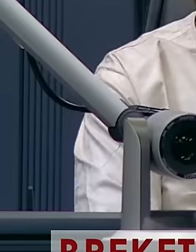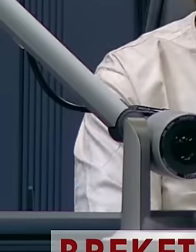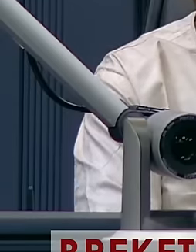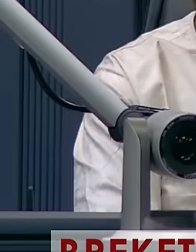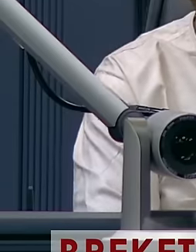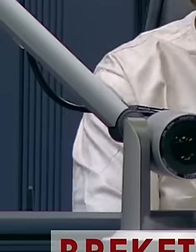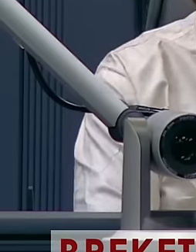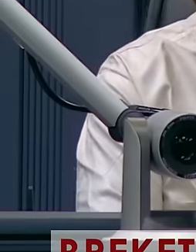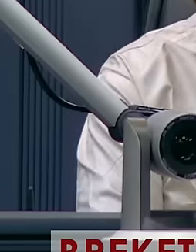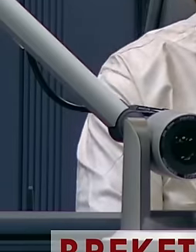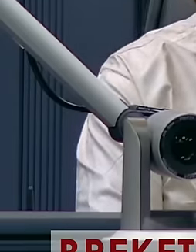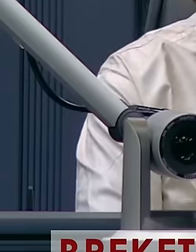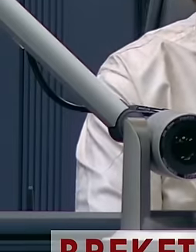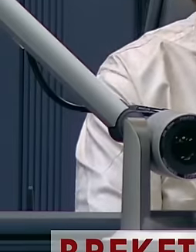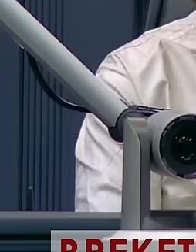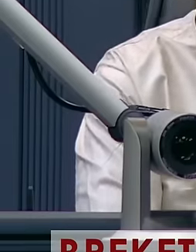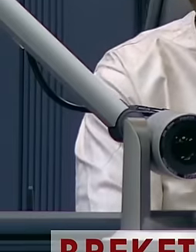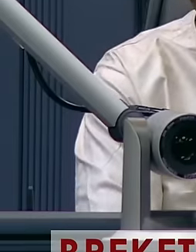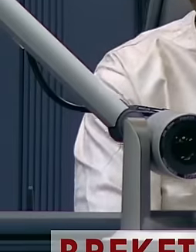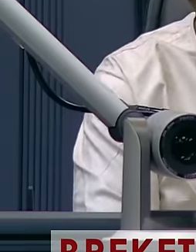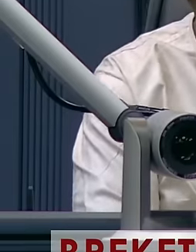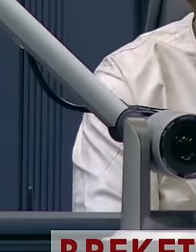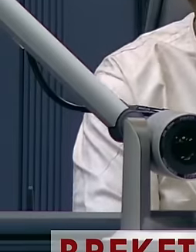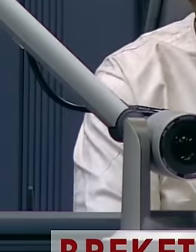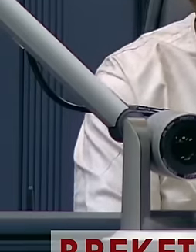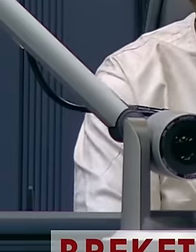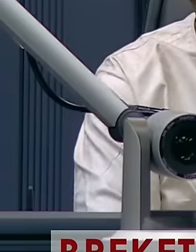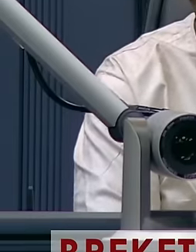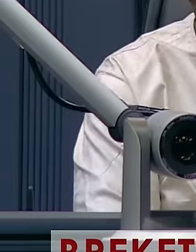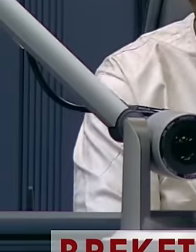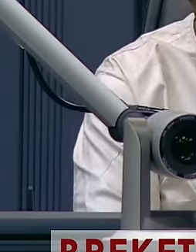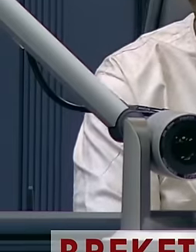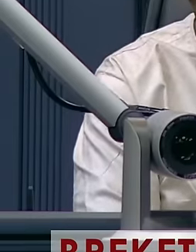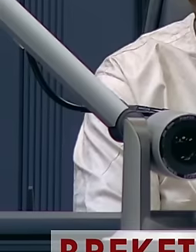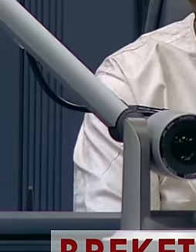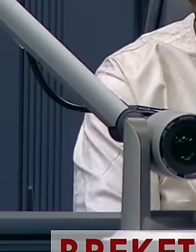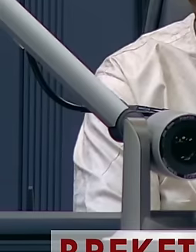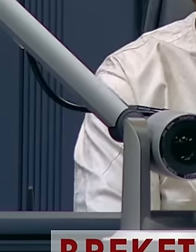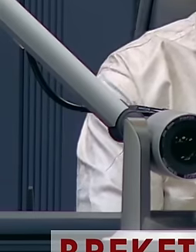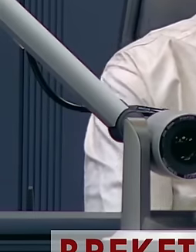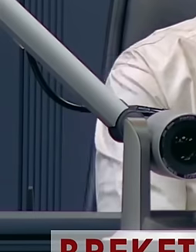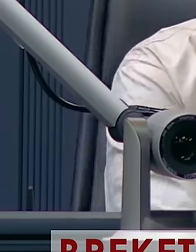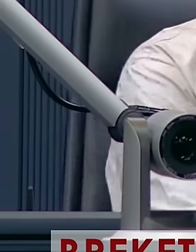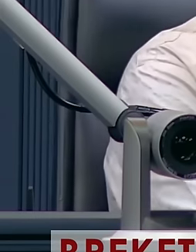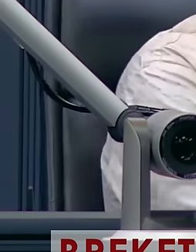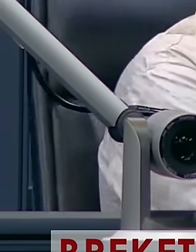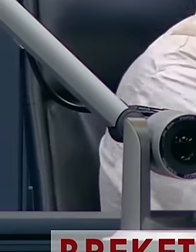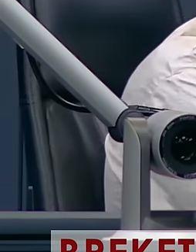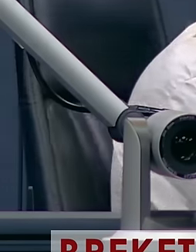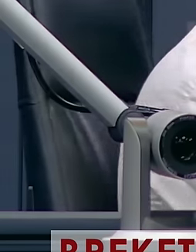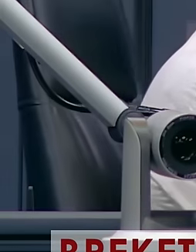me naked. I was begging these people. Naked? Yes, sir. I was begging these people. I told them, please, they should not kill